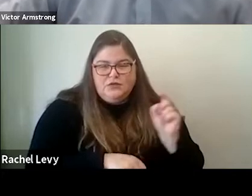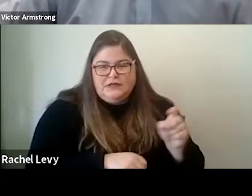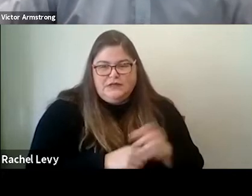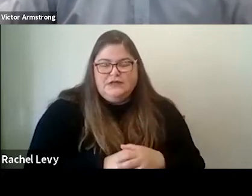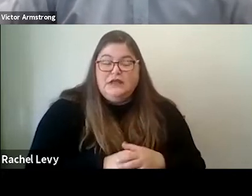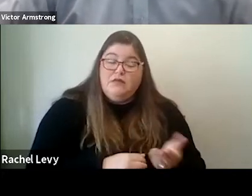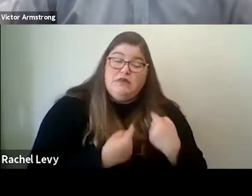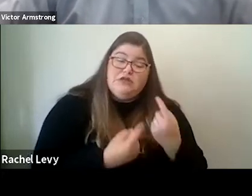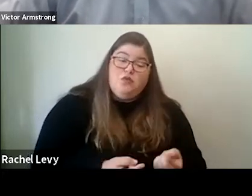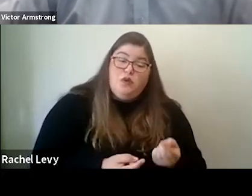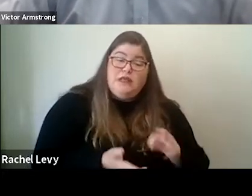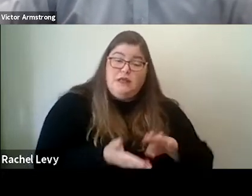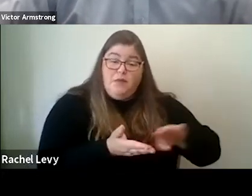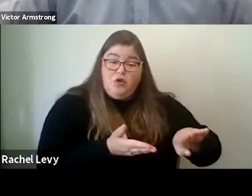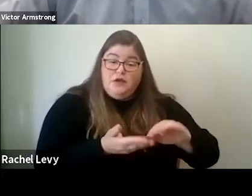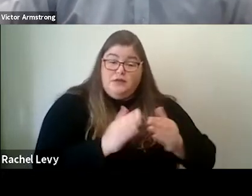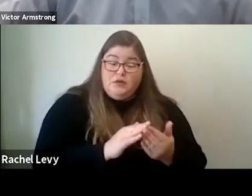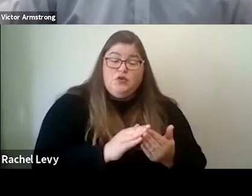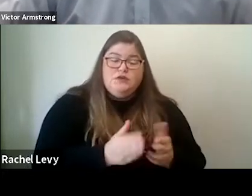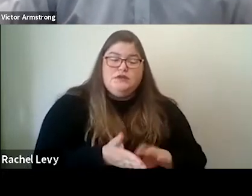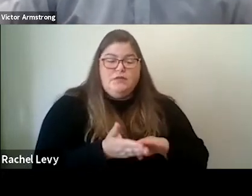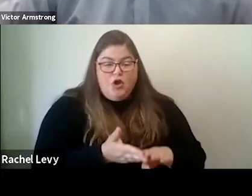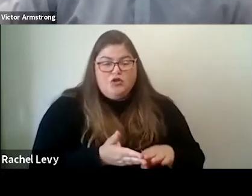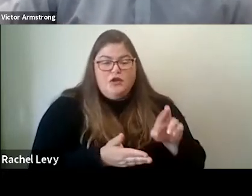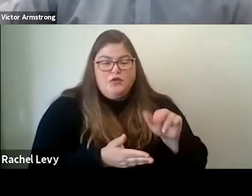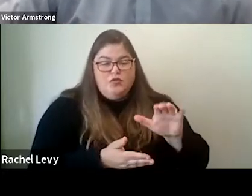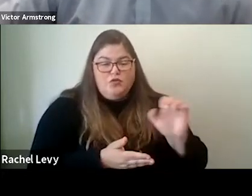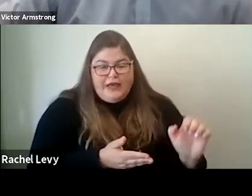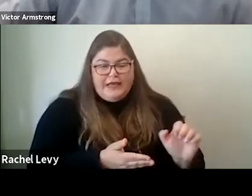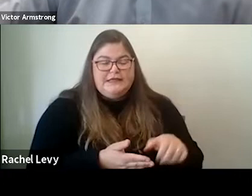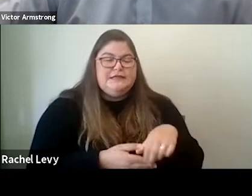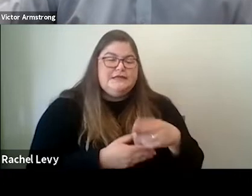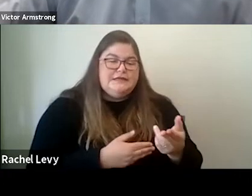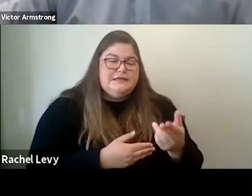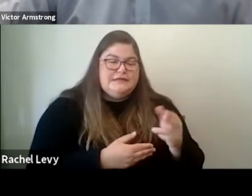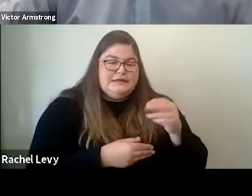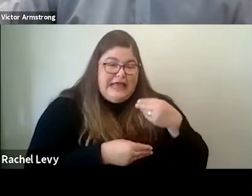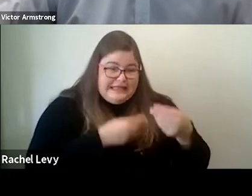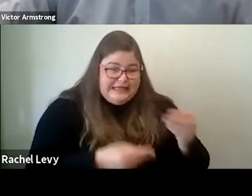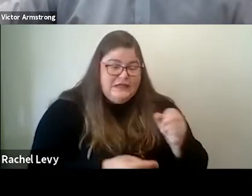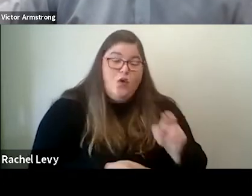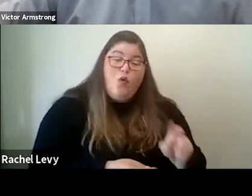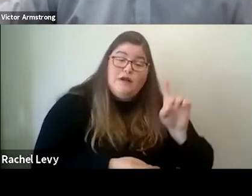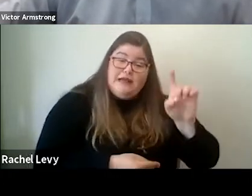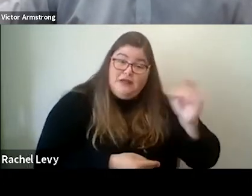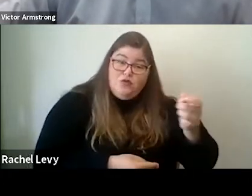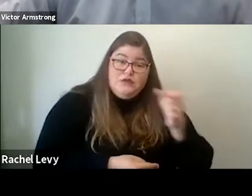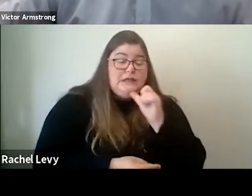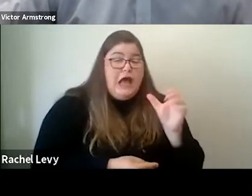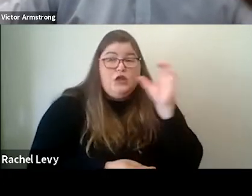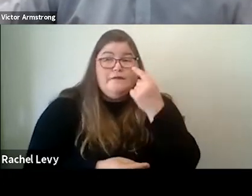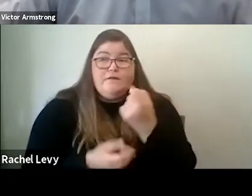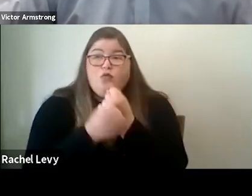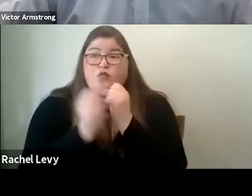communities, whether marginalized due to race, ethnicity, or diagnosis, are not looking for a rescuer, not looking